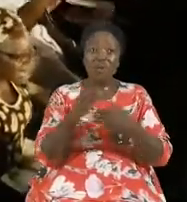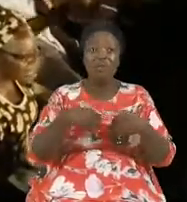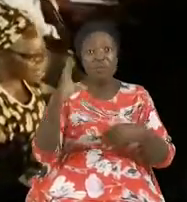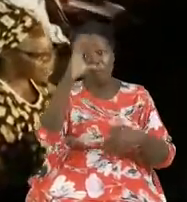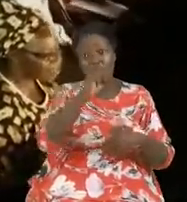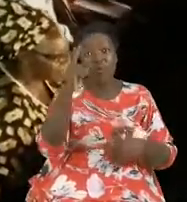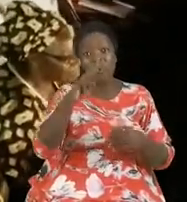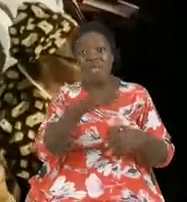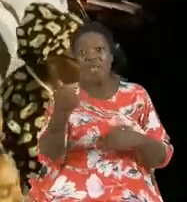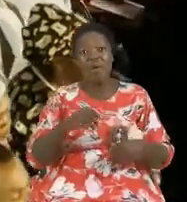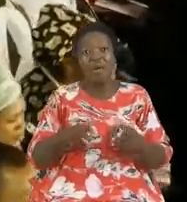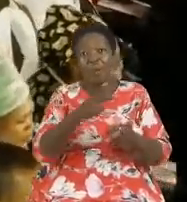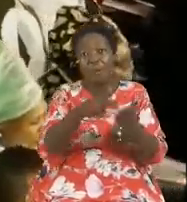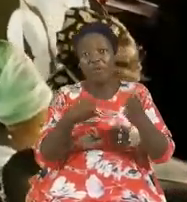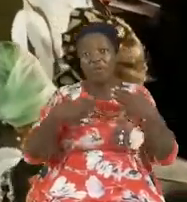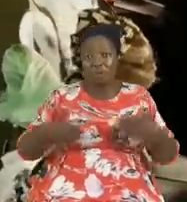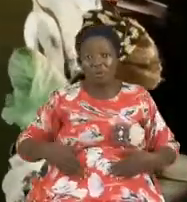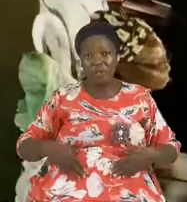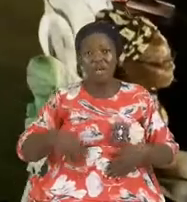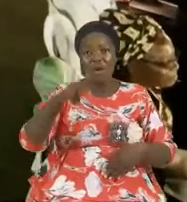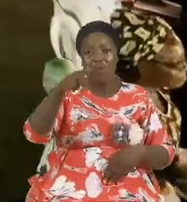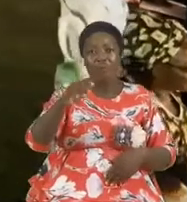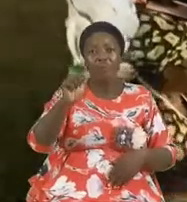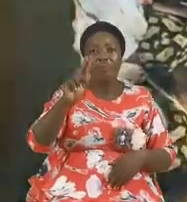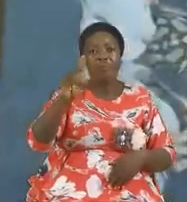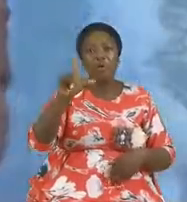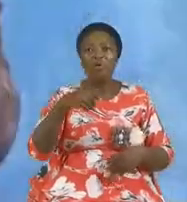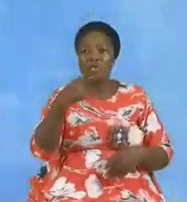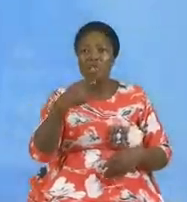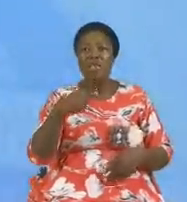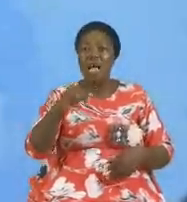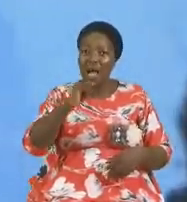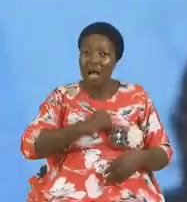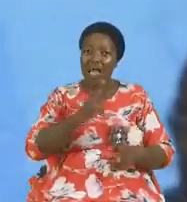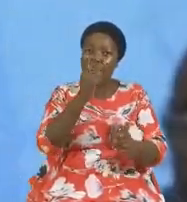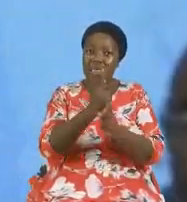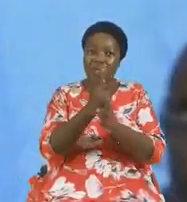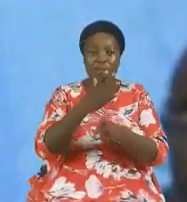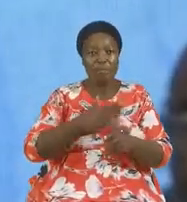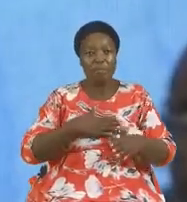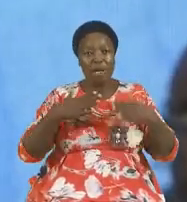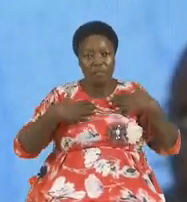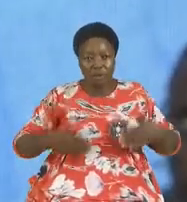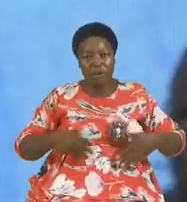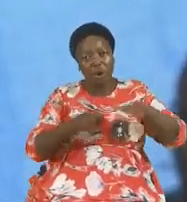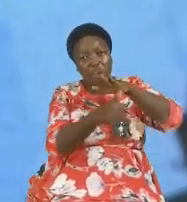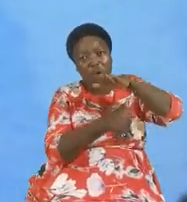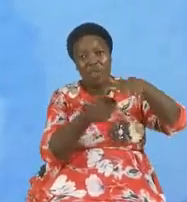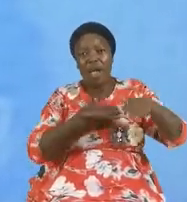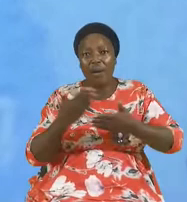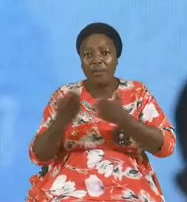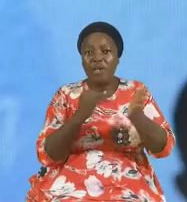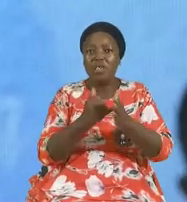any temptation comes that you should misuse any part of your body, Paul the Apostle said, I keep